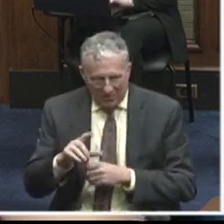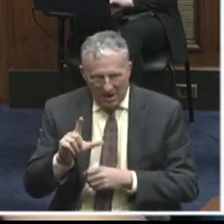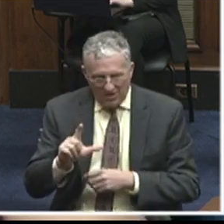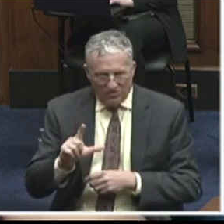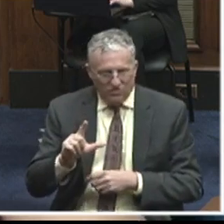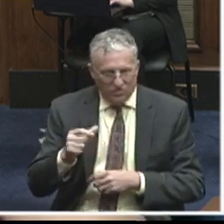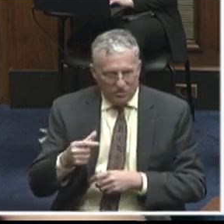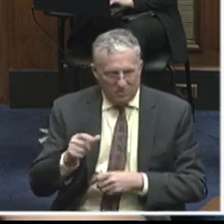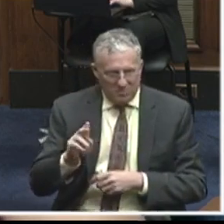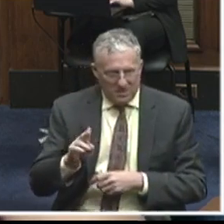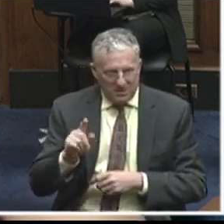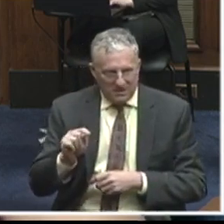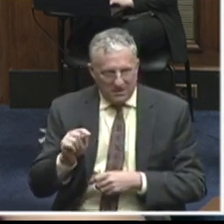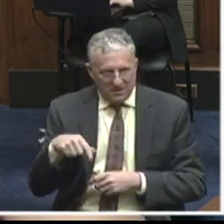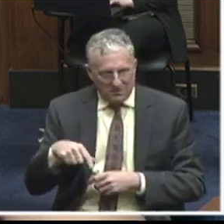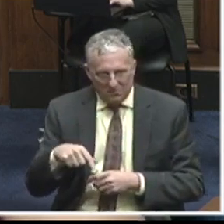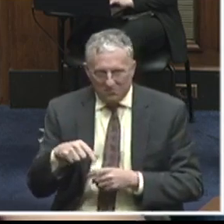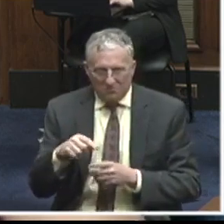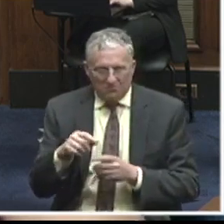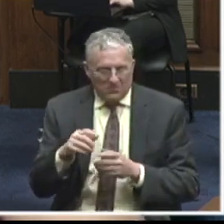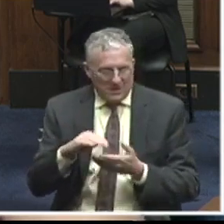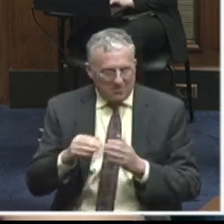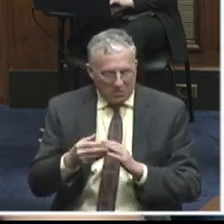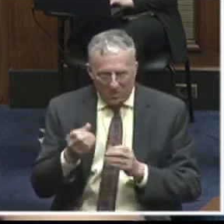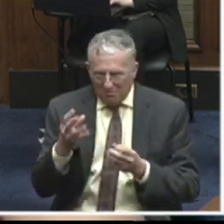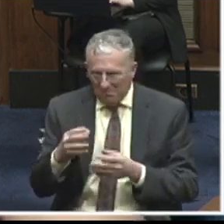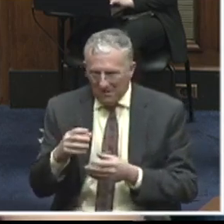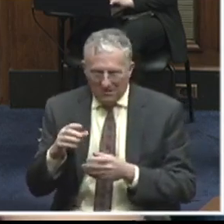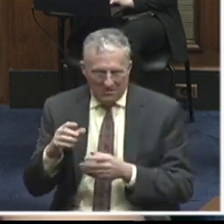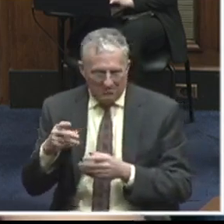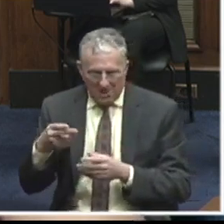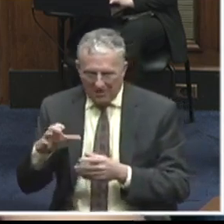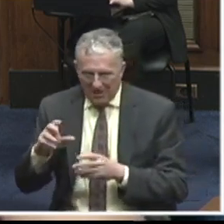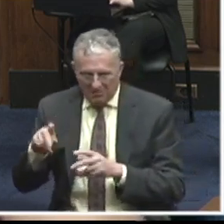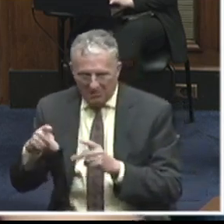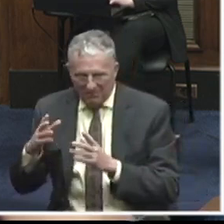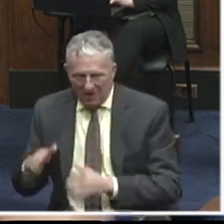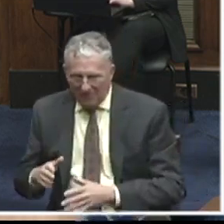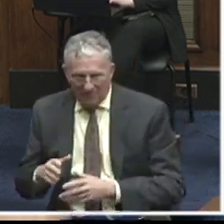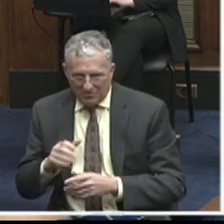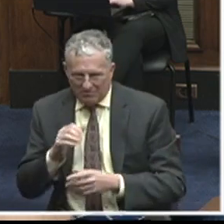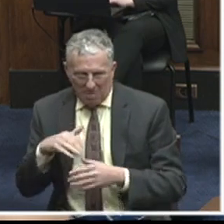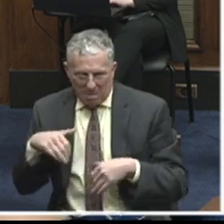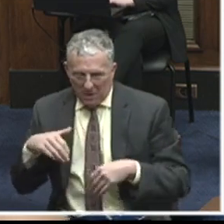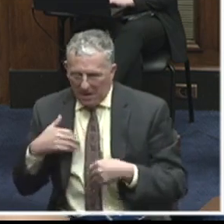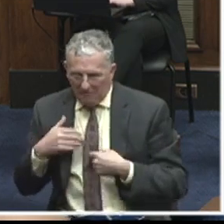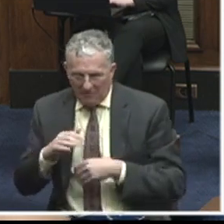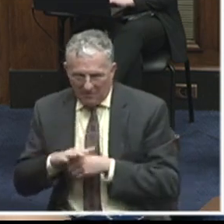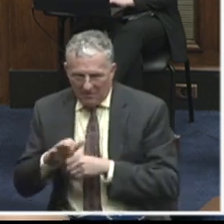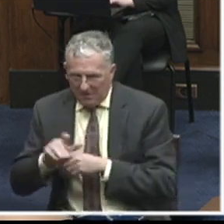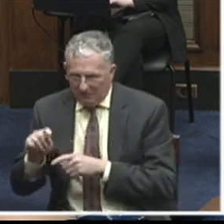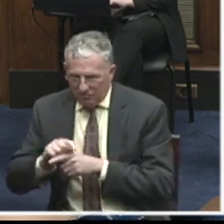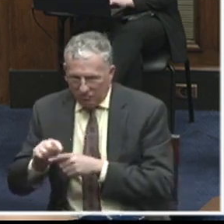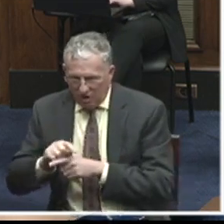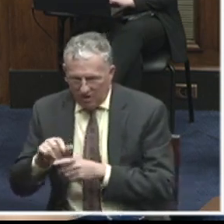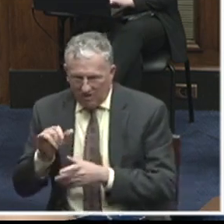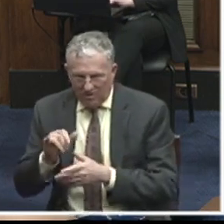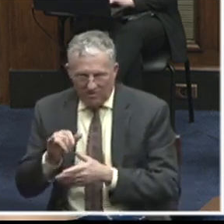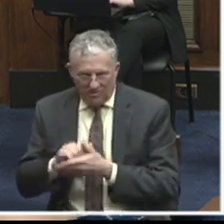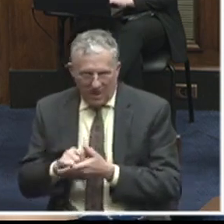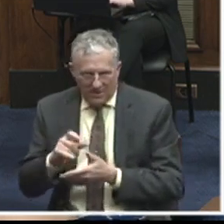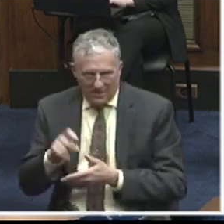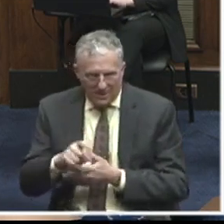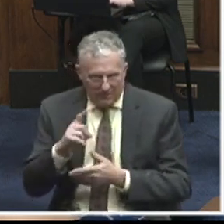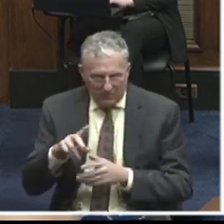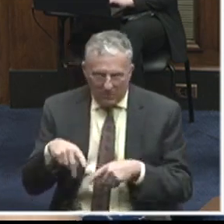LGBTQA plus community, and that many of our healthcare providers are not trained in a way that is needed to